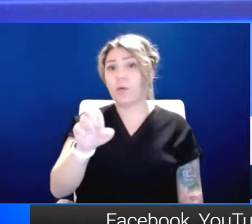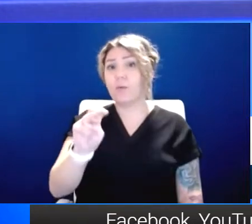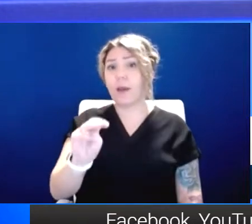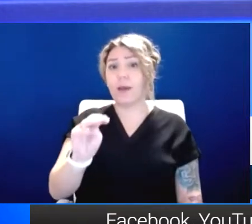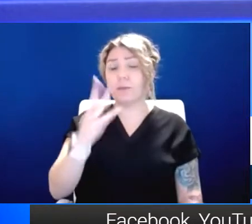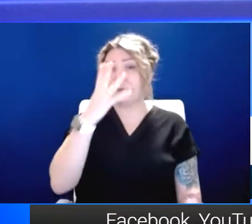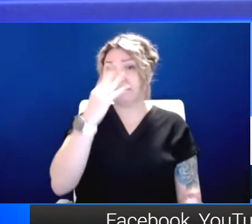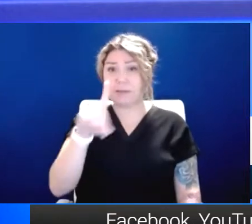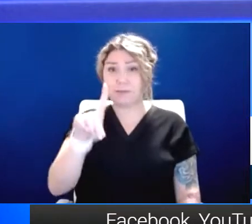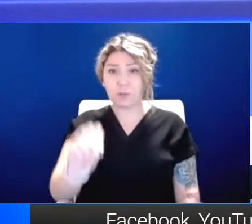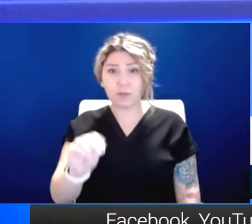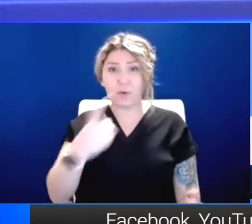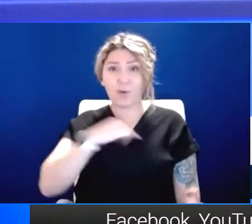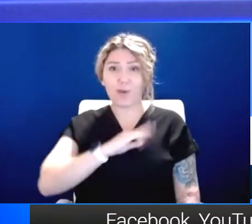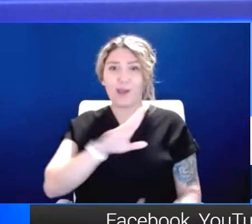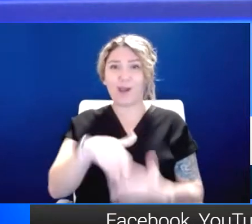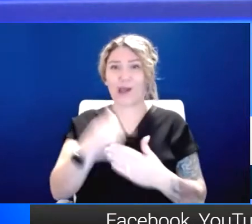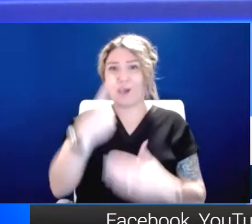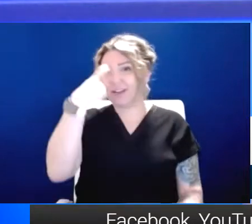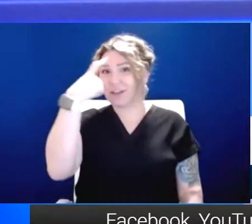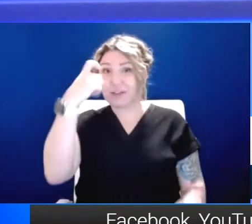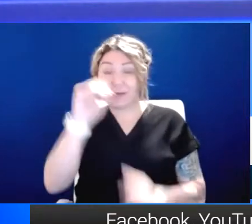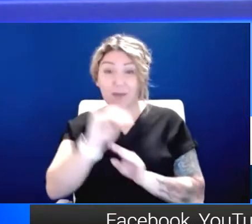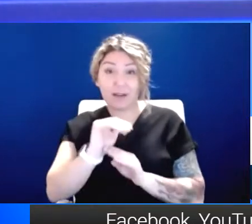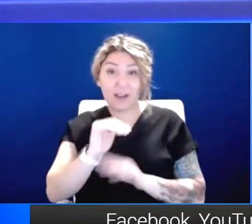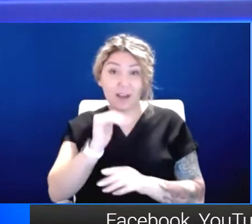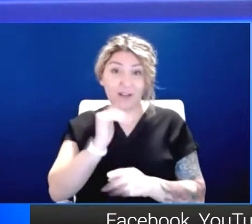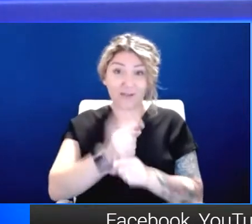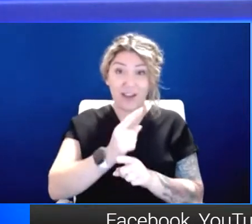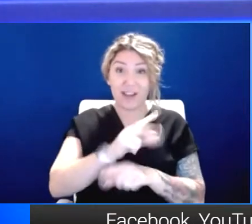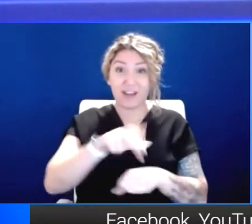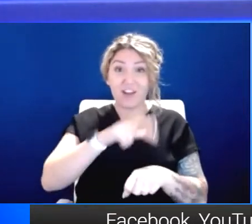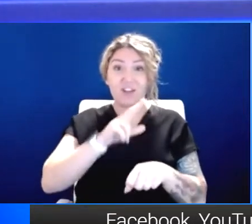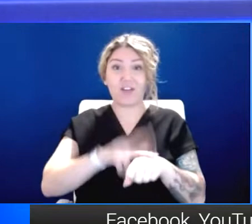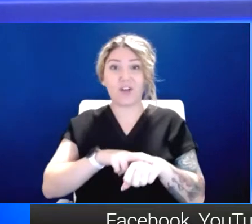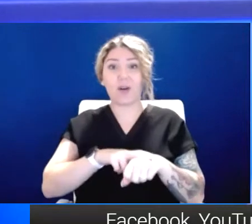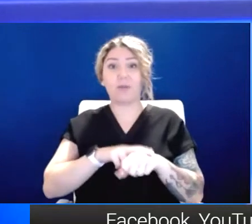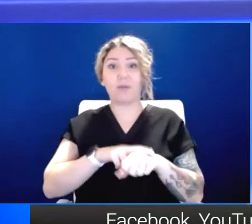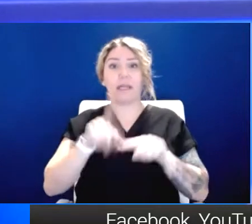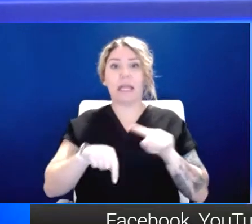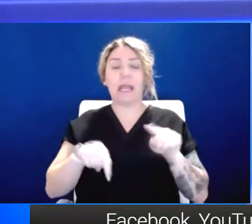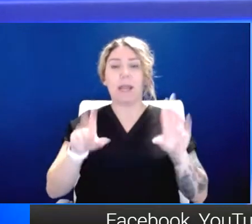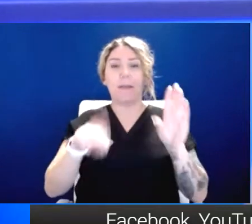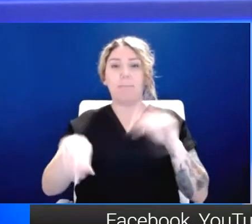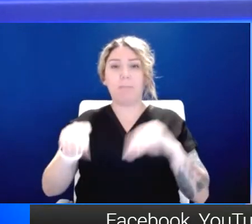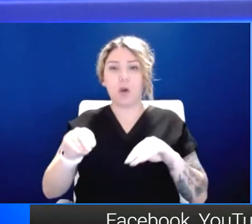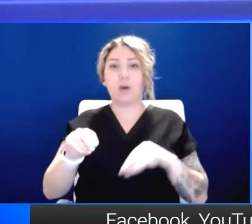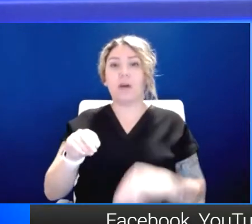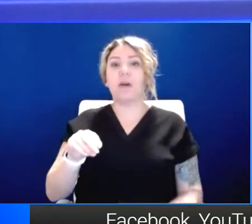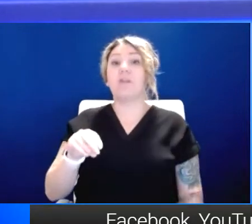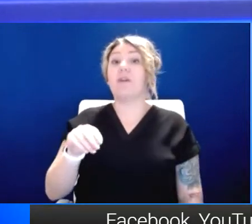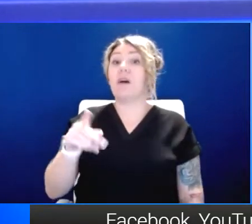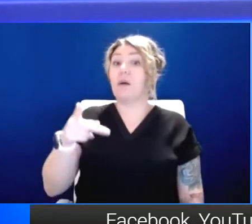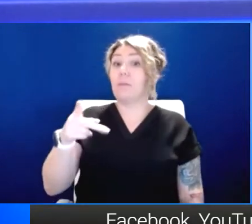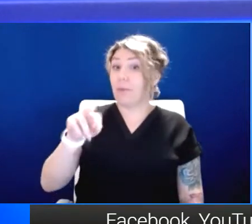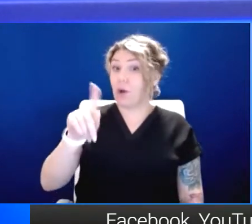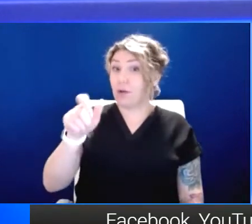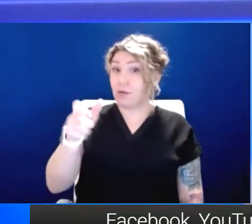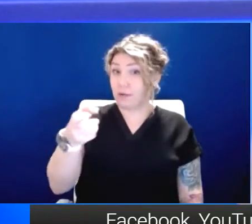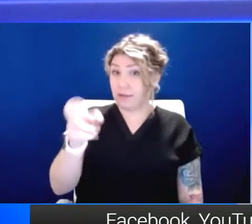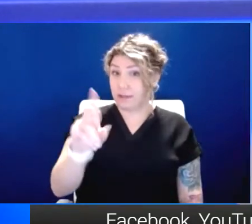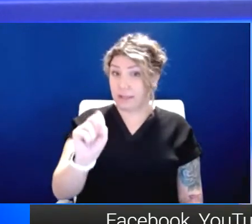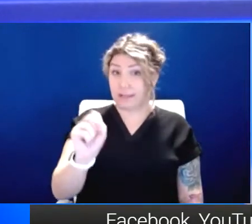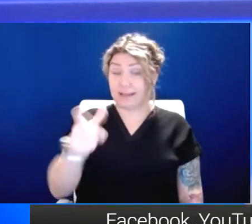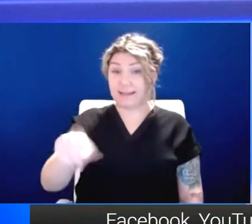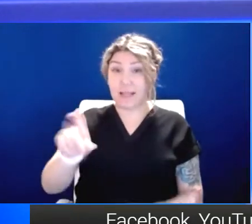We all dream at night. Normally we are paralyzed when we are dreaming. Parkinson's patients actually act out their dream. So